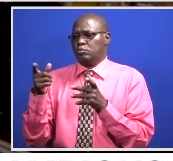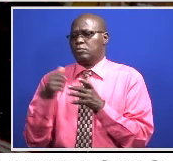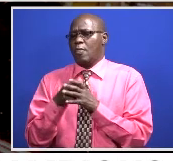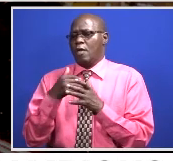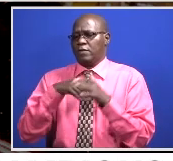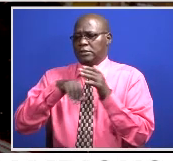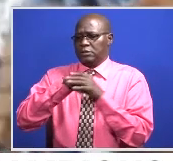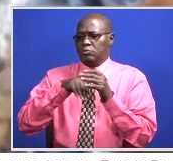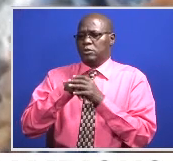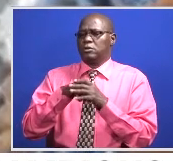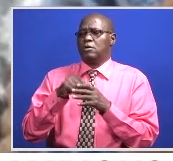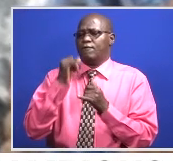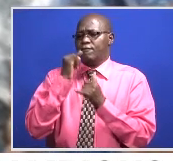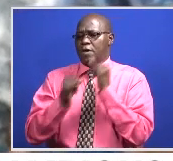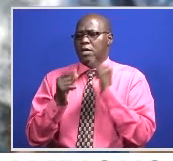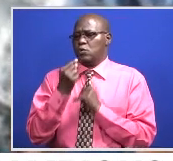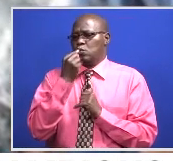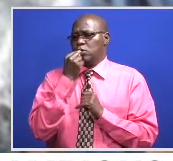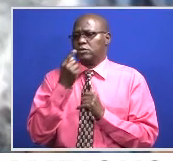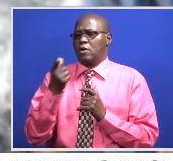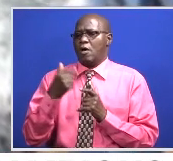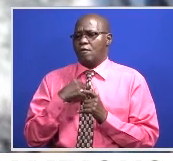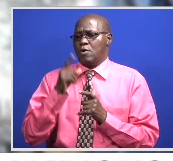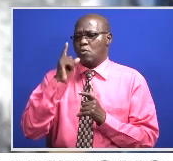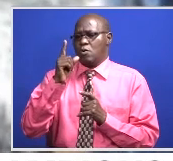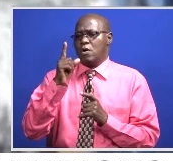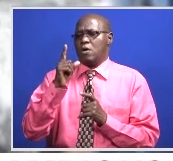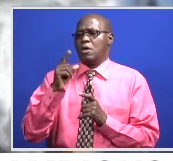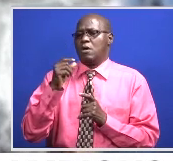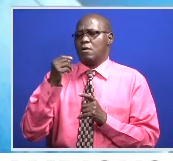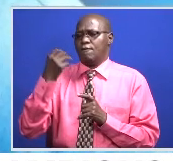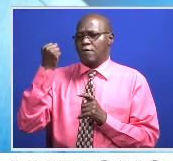at the final whistle. City have now won four of the last five Premier League